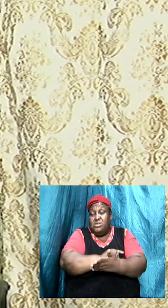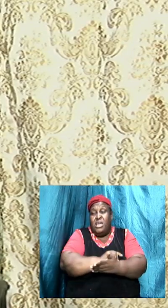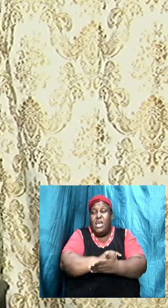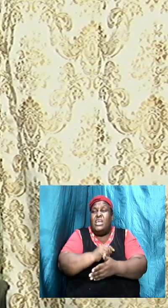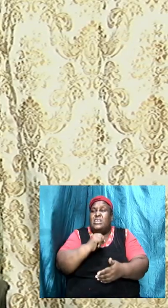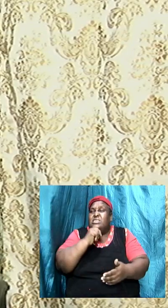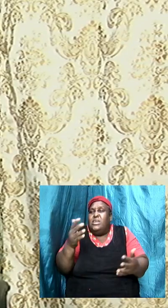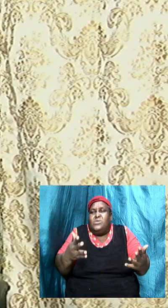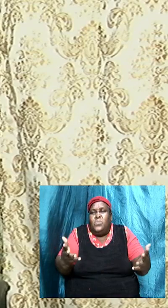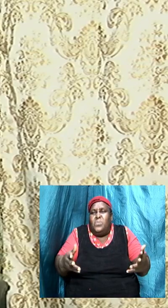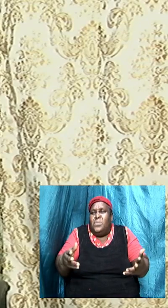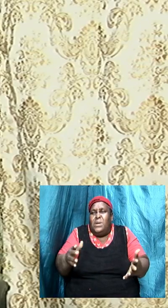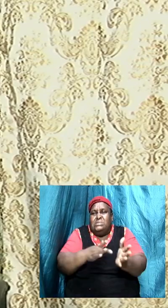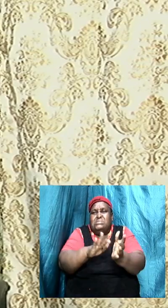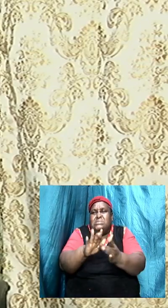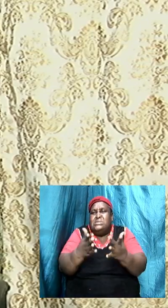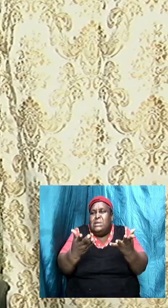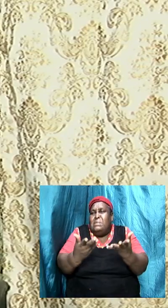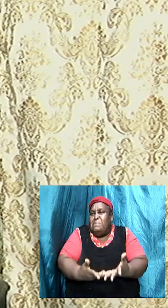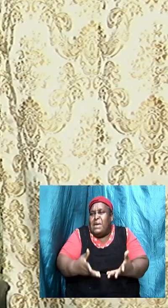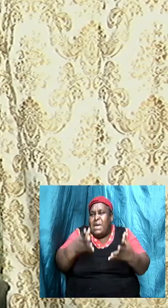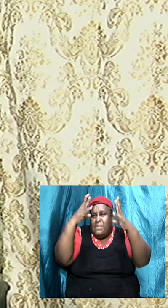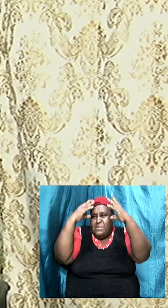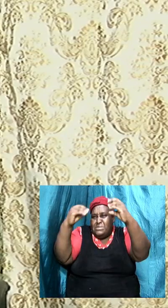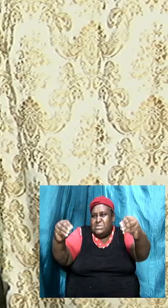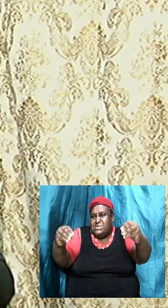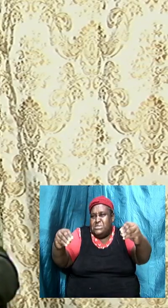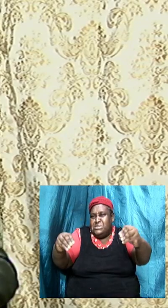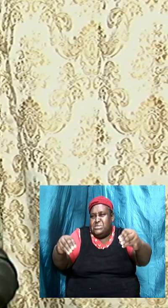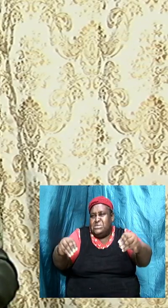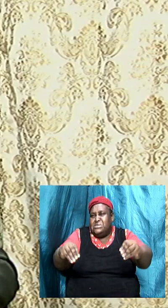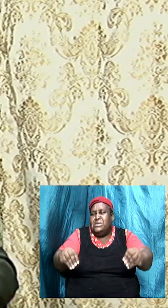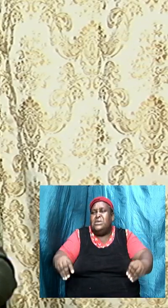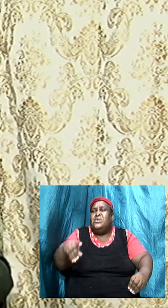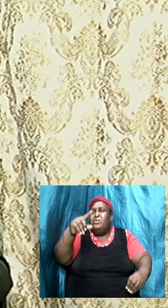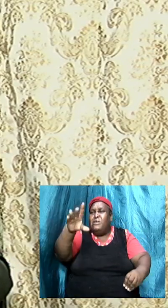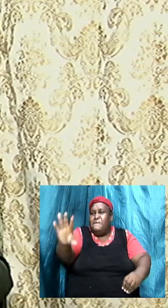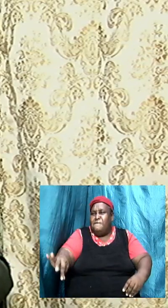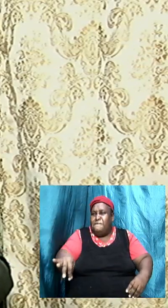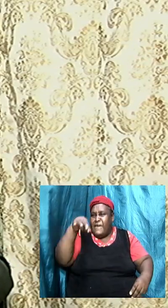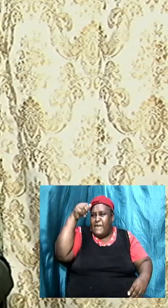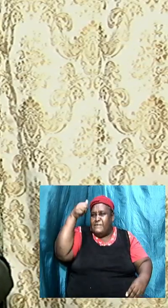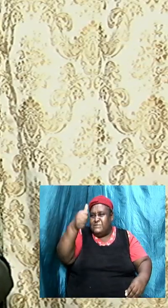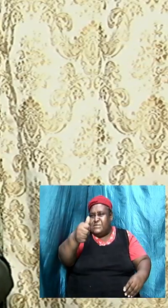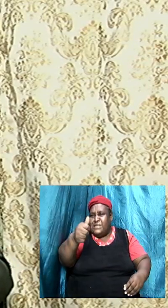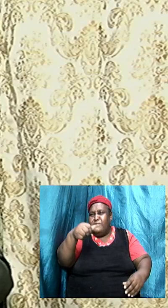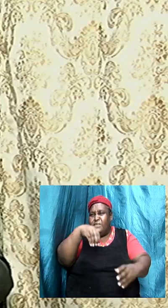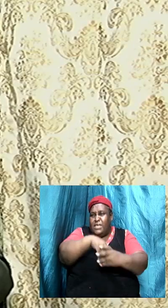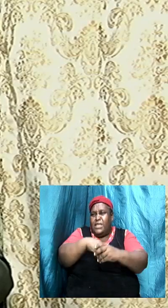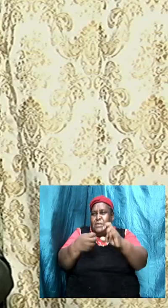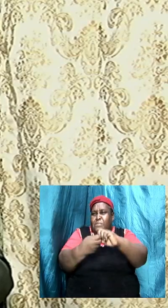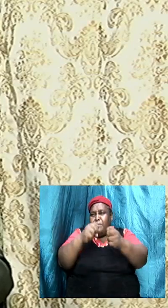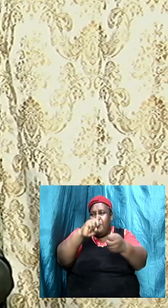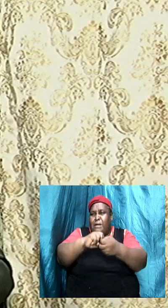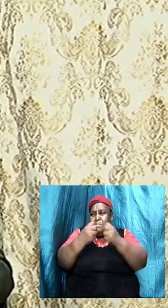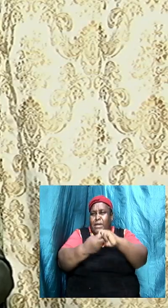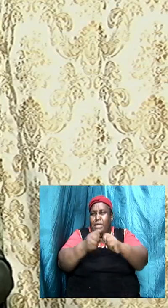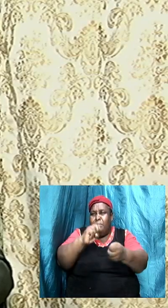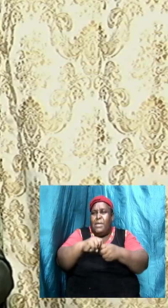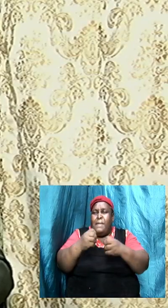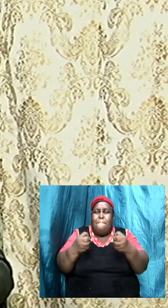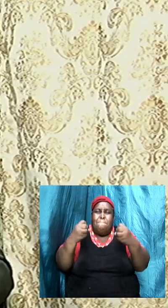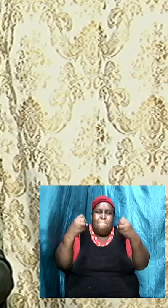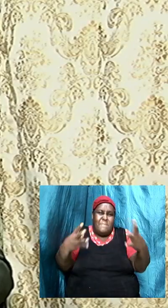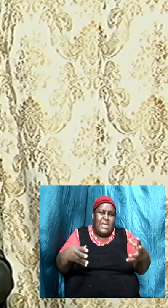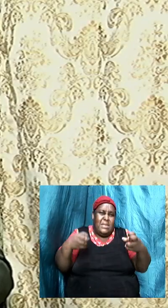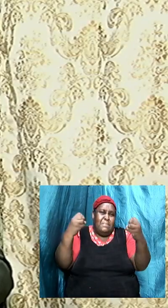put forward to us, then you're going to find yourself in trouble. And a lot of folks nowadays having